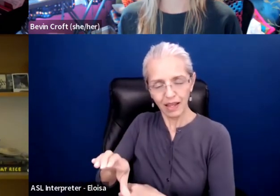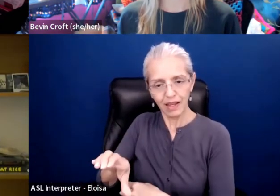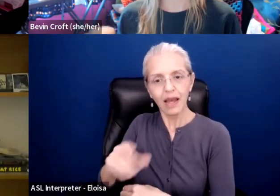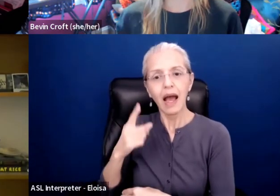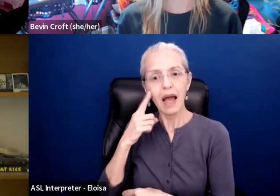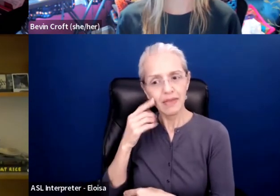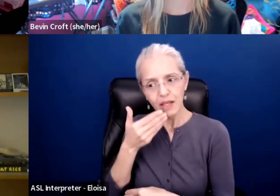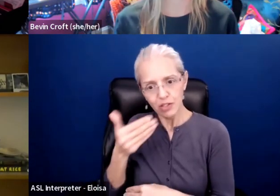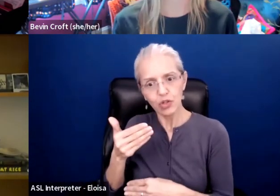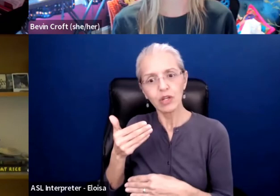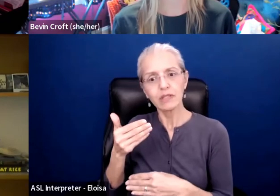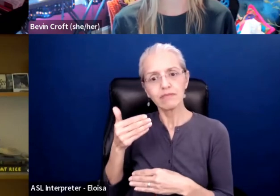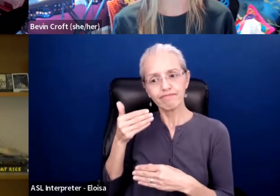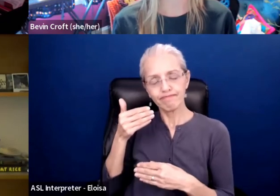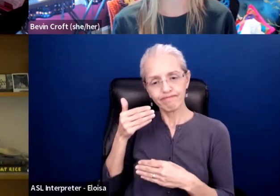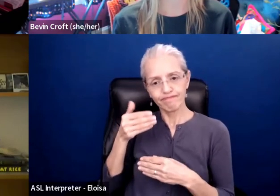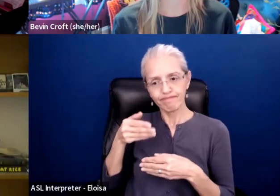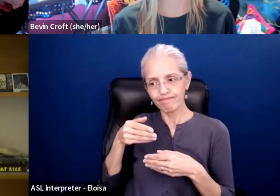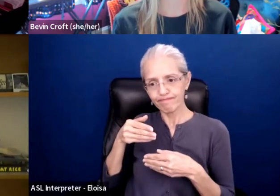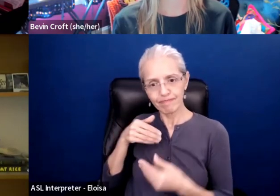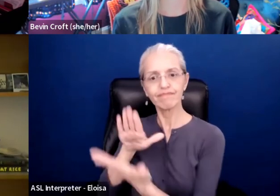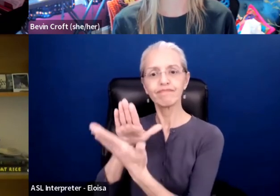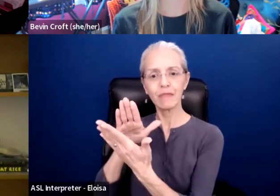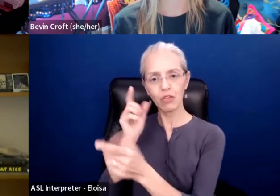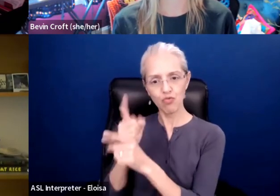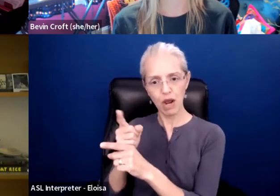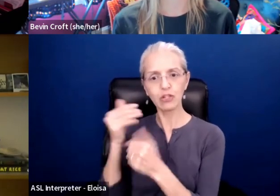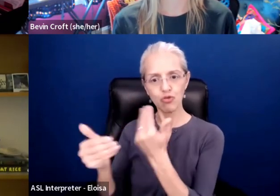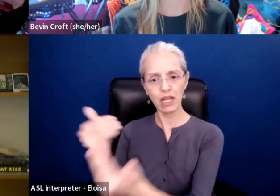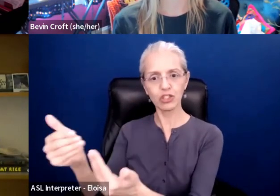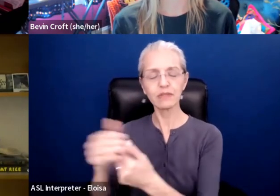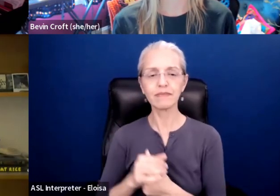a good step in the right direction.